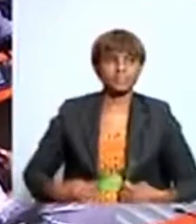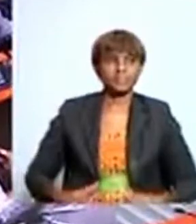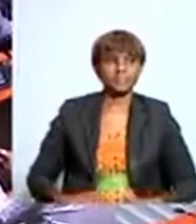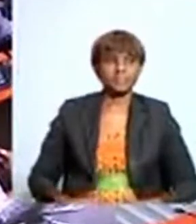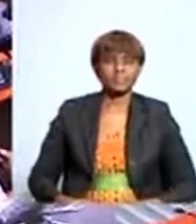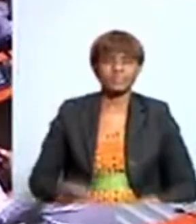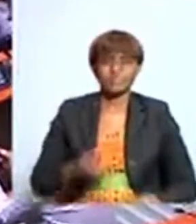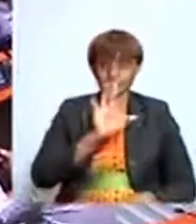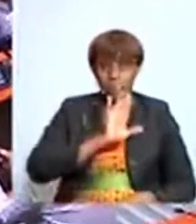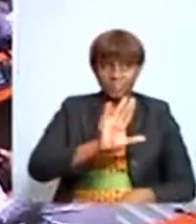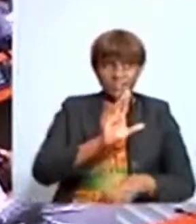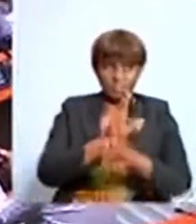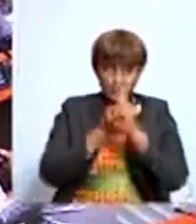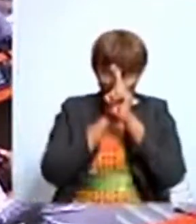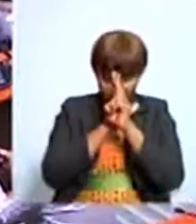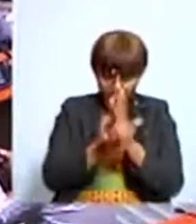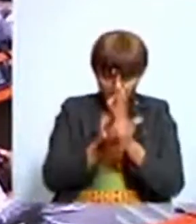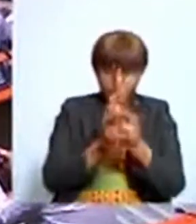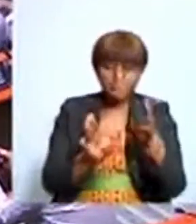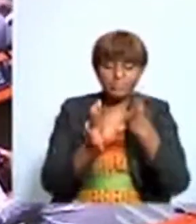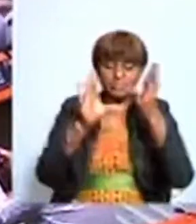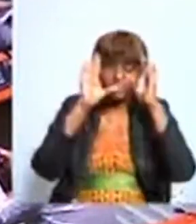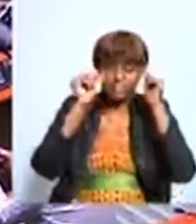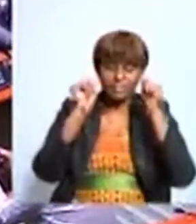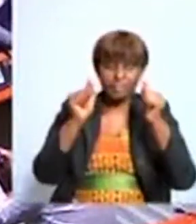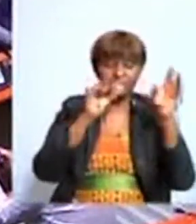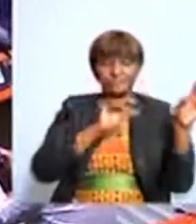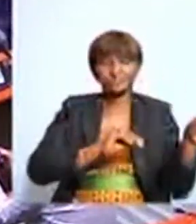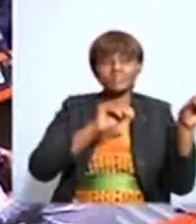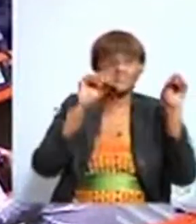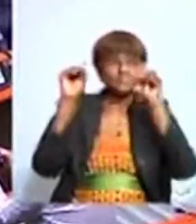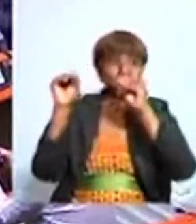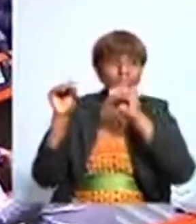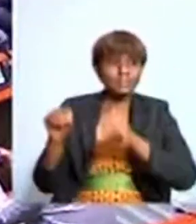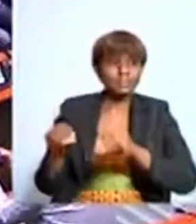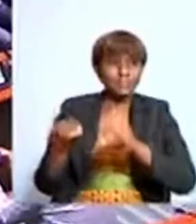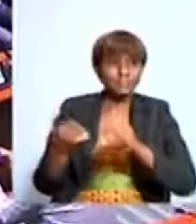Her Honor, the Vice President, adjournment.